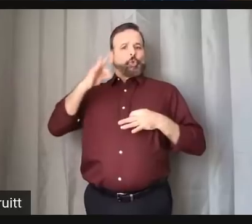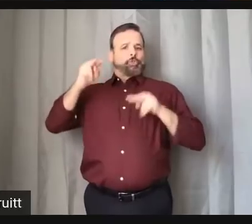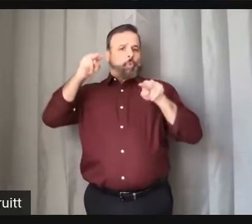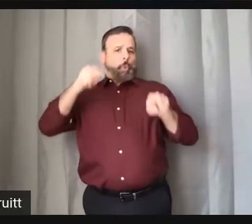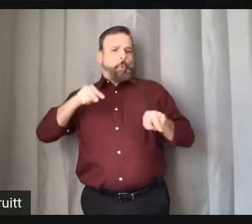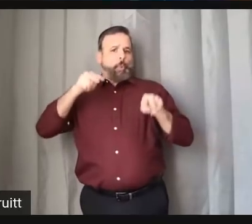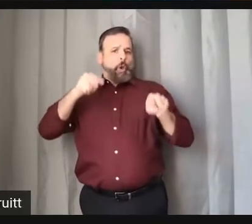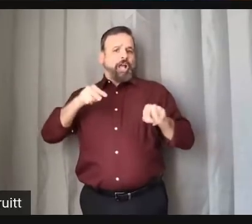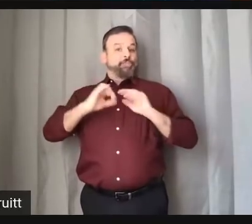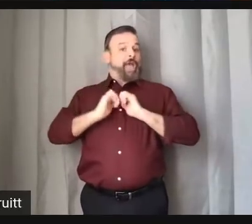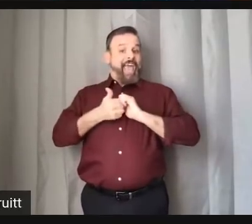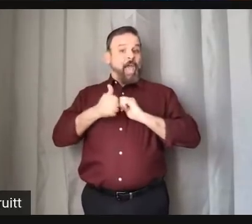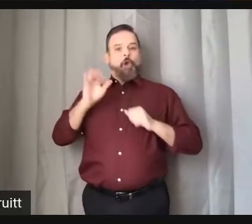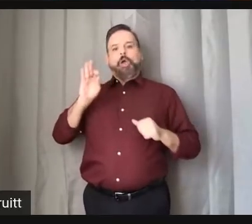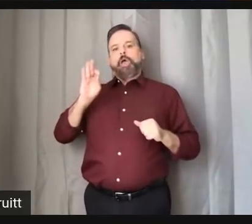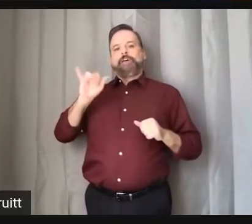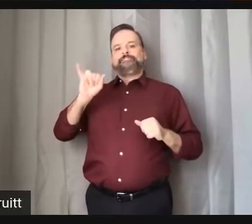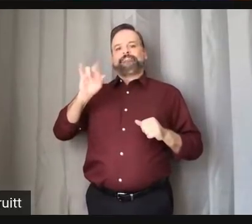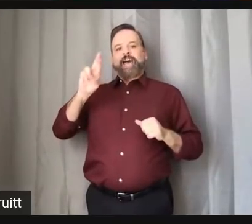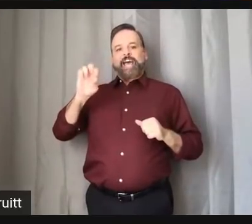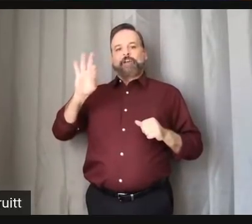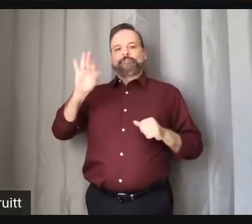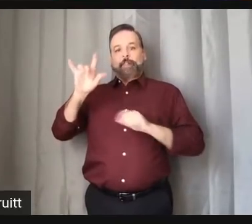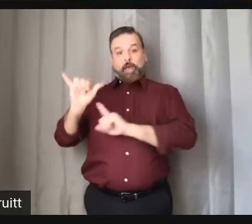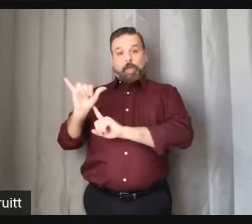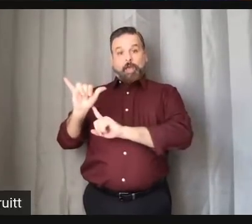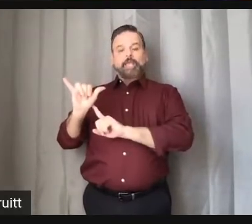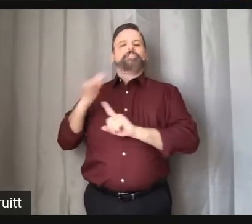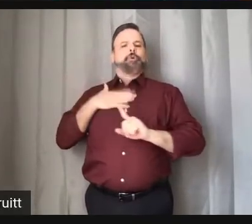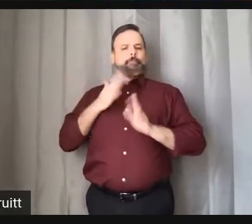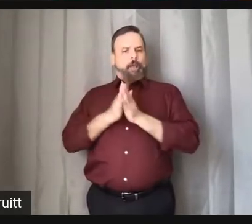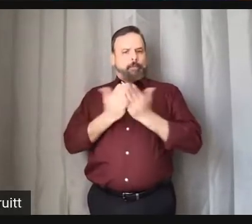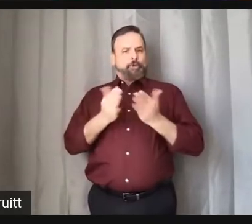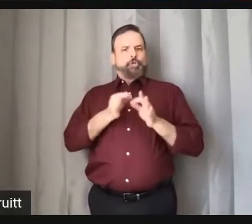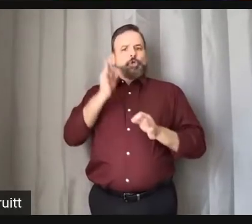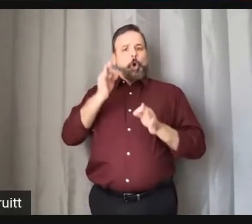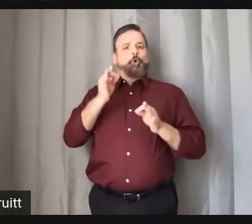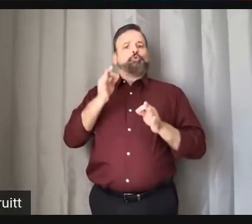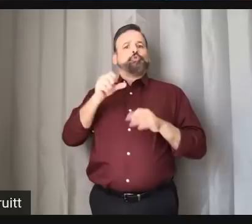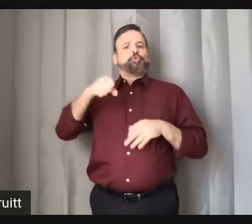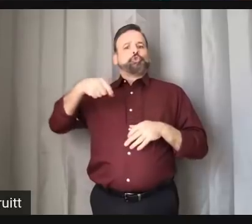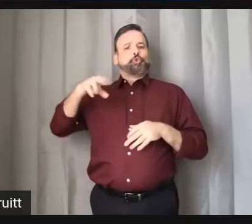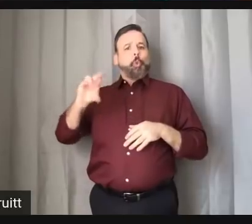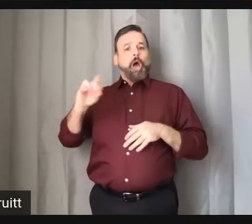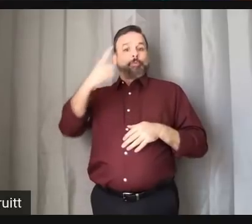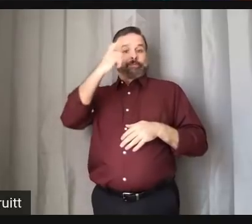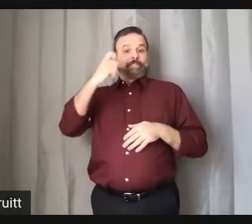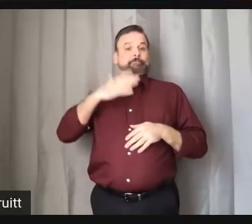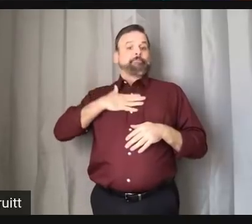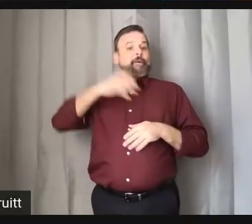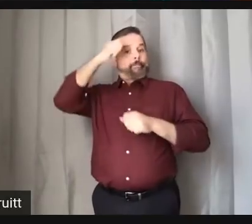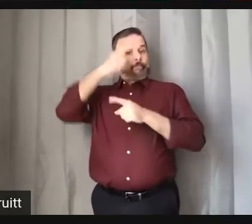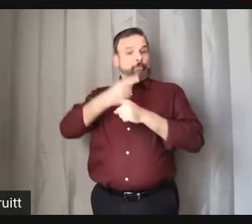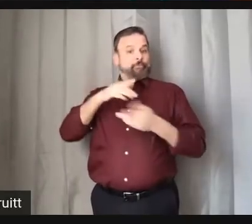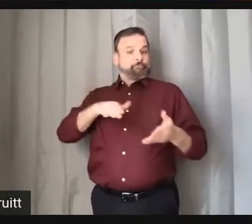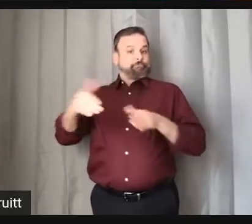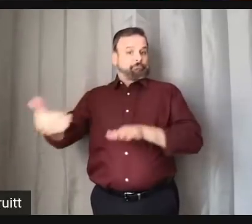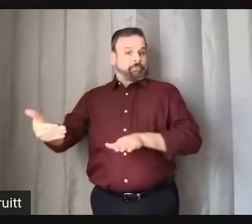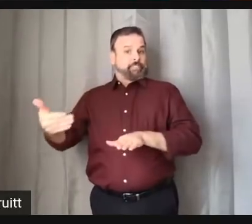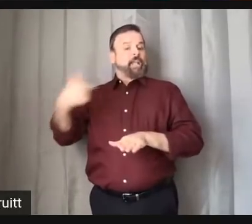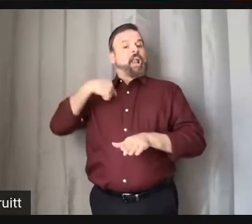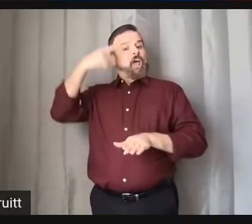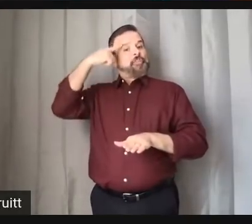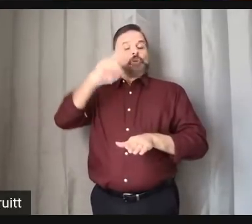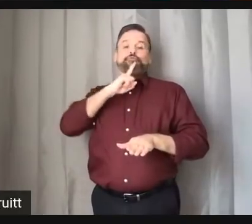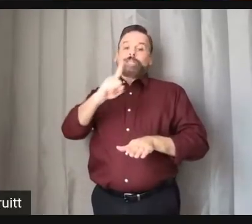fireflies. And so Ghost Squad was inspired by me losing my brother. And I thought it would be a really interesting way to